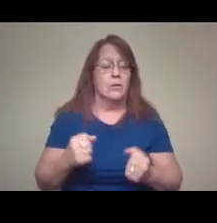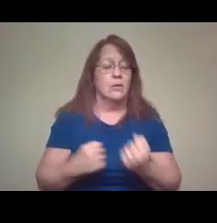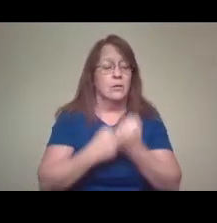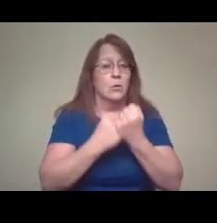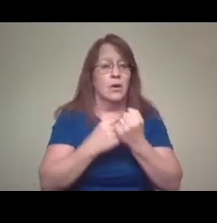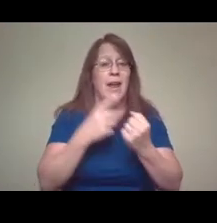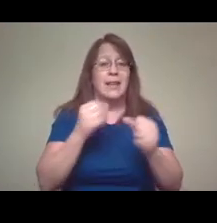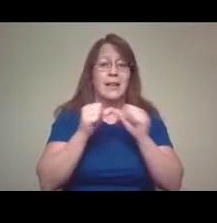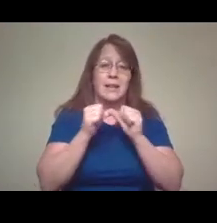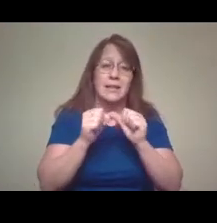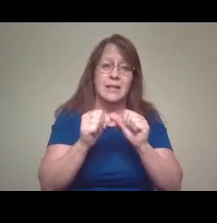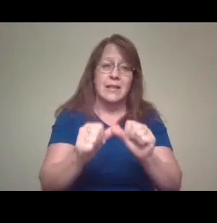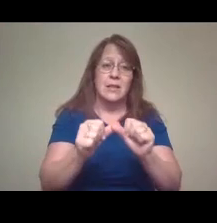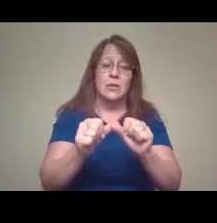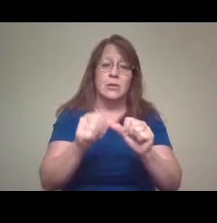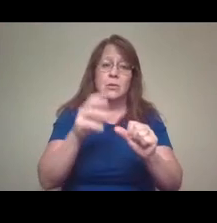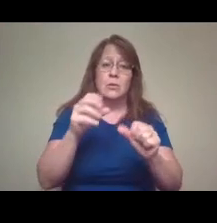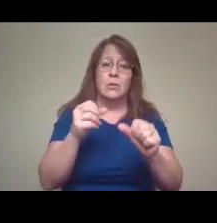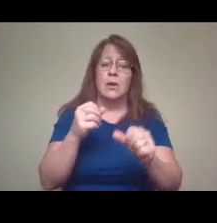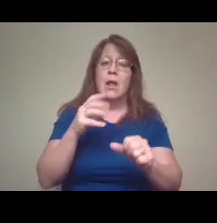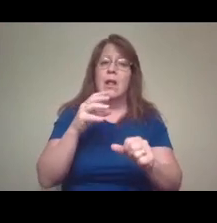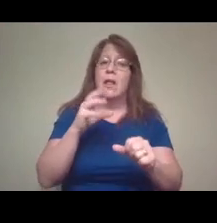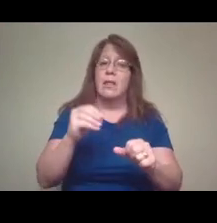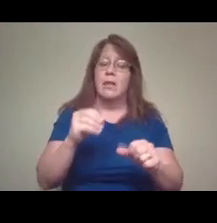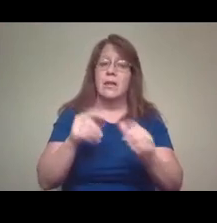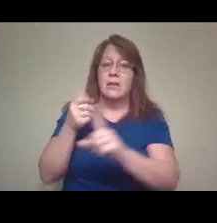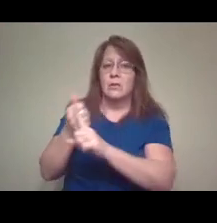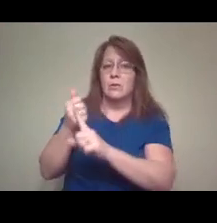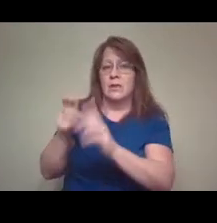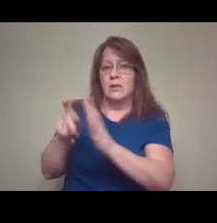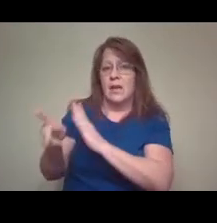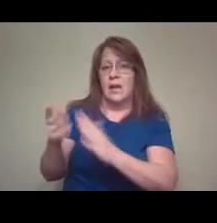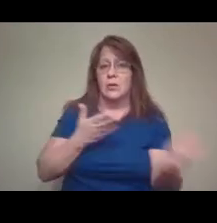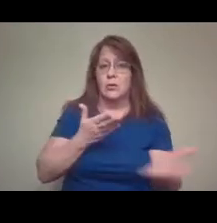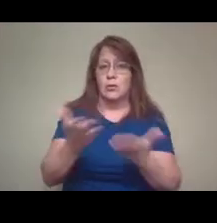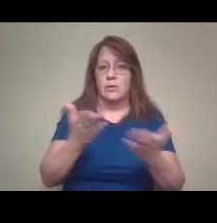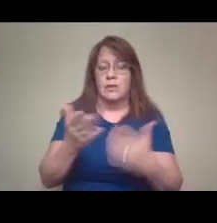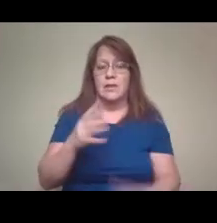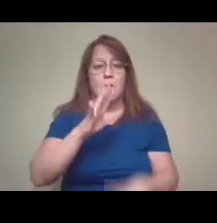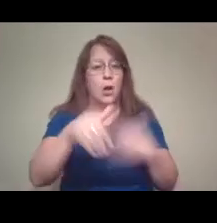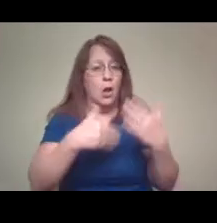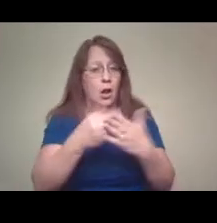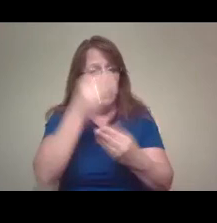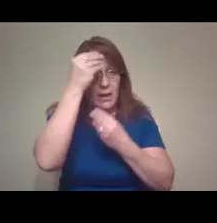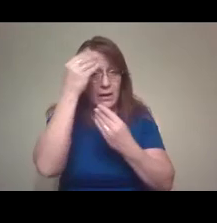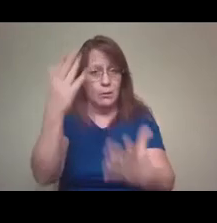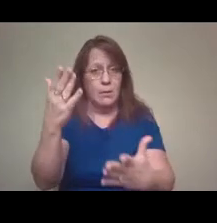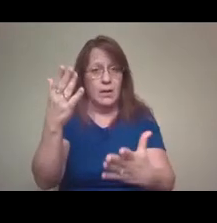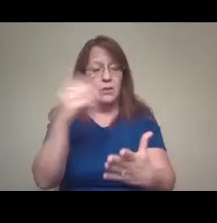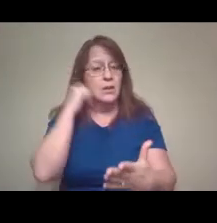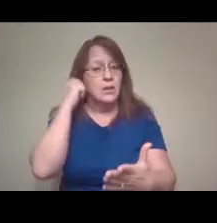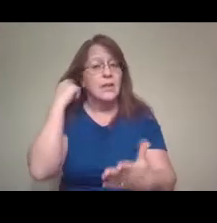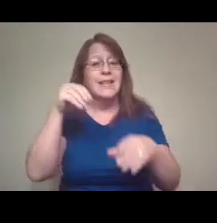mental health supports and services. The suicide prevention framework is embedded in Tri-County's mental health